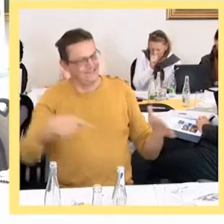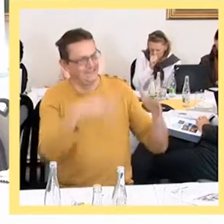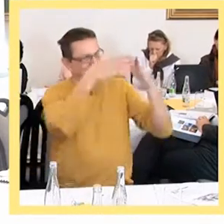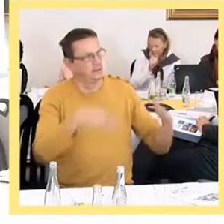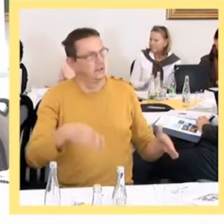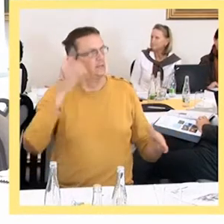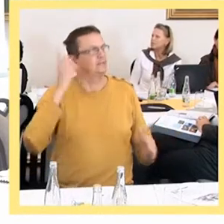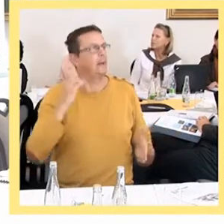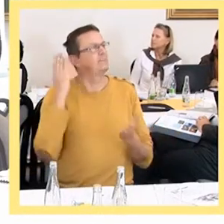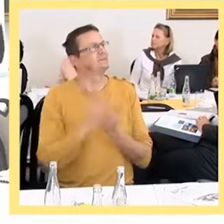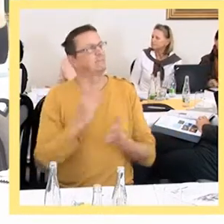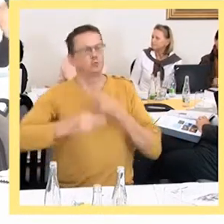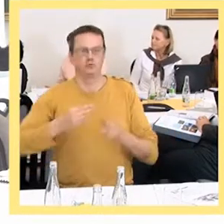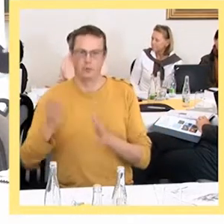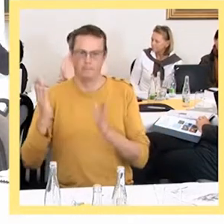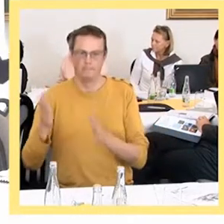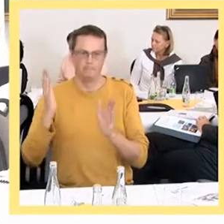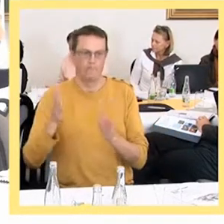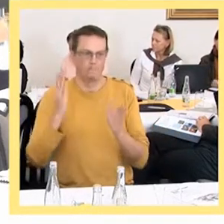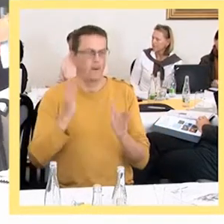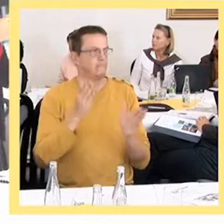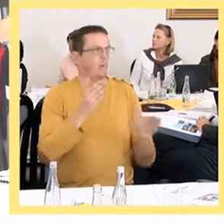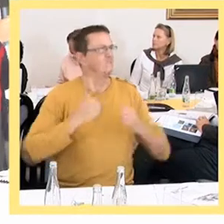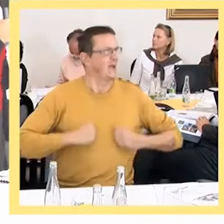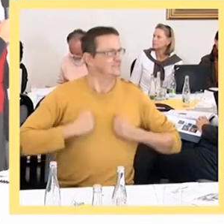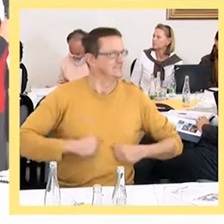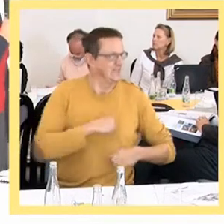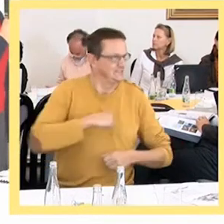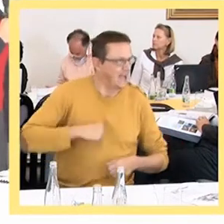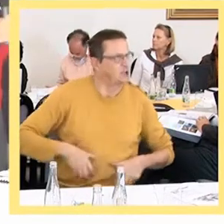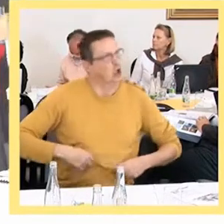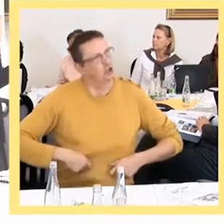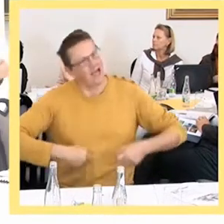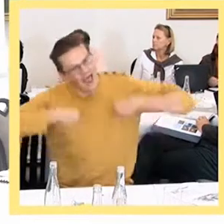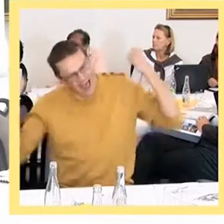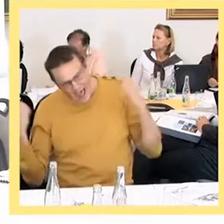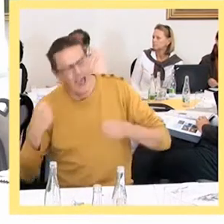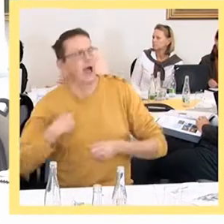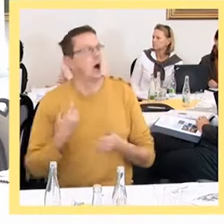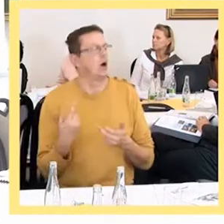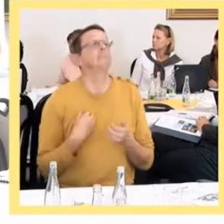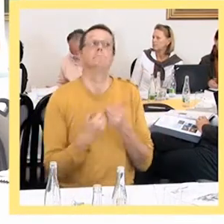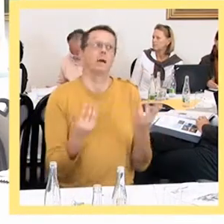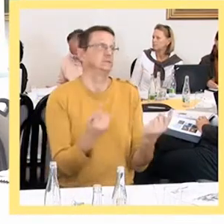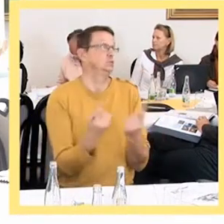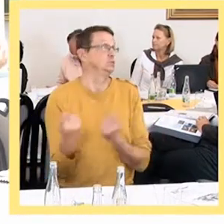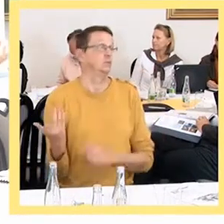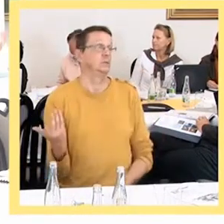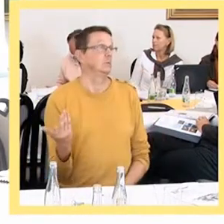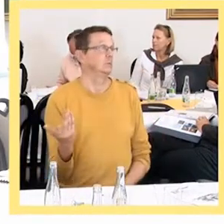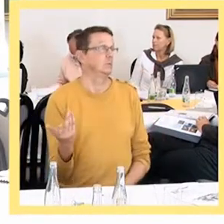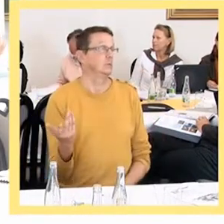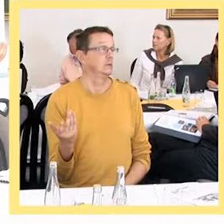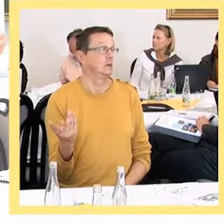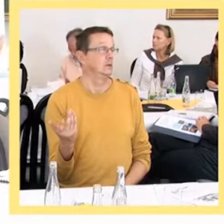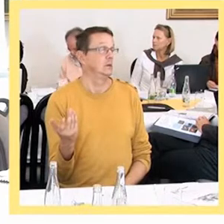set number of procedures in order to wash themselves and to take their clothes off. And in many cases, these weren't visible, or